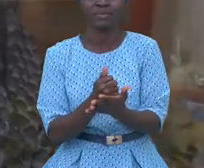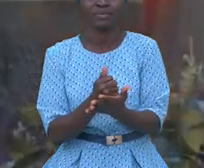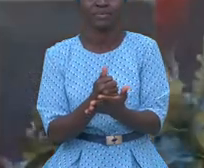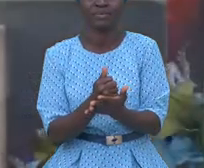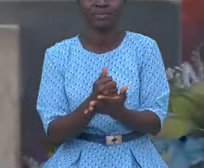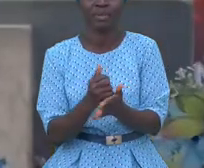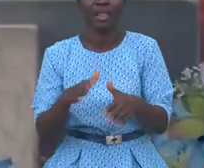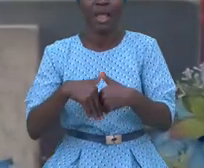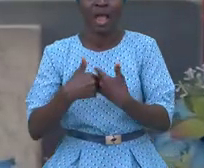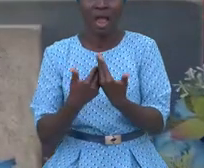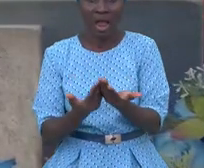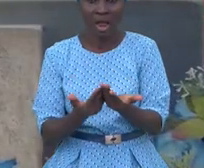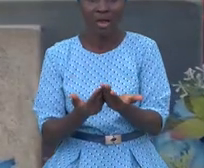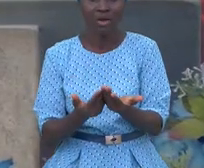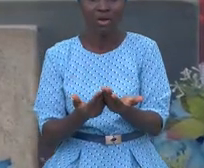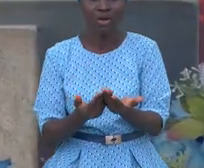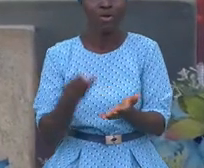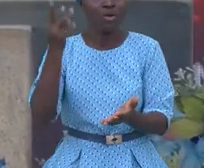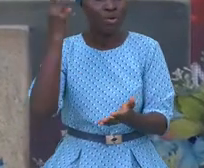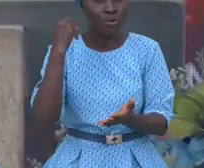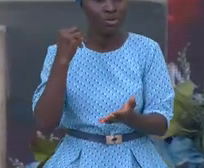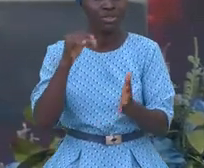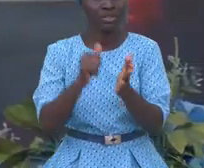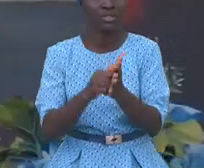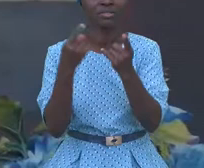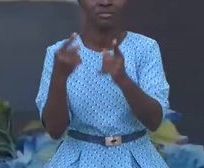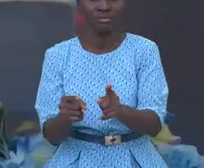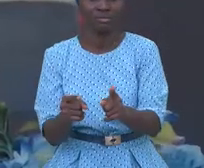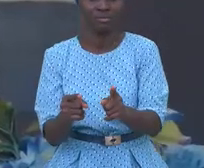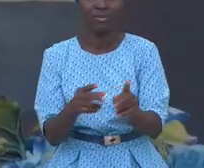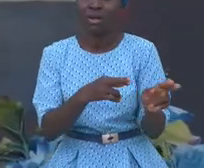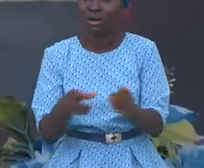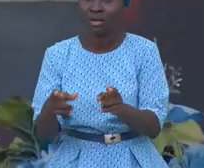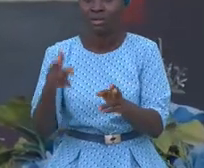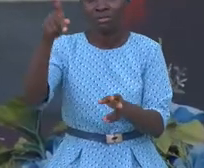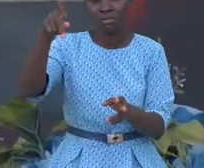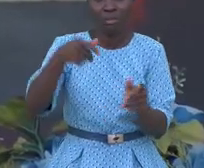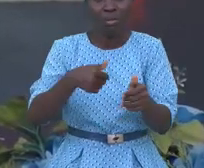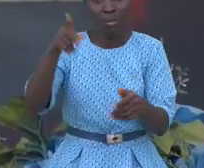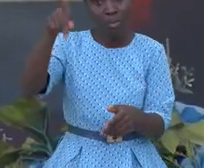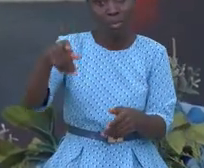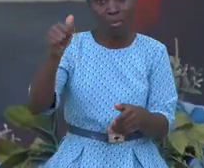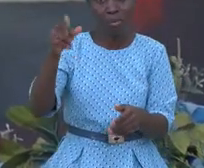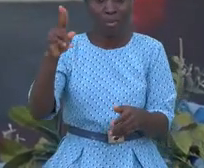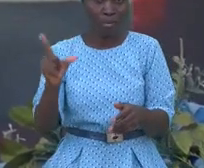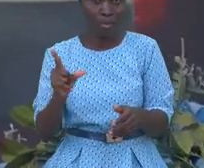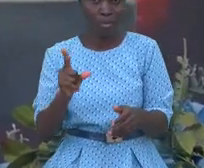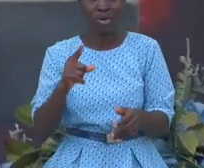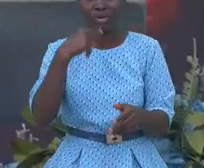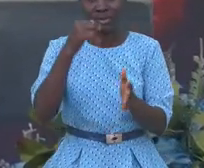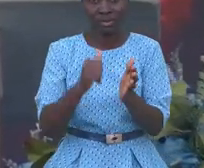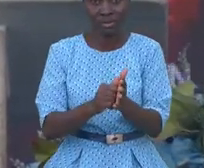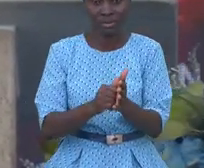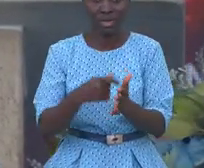How does that happen? Already, Paul the Apostle said, me, the least of